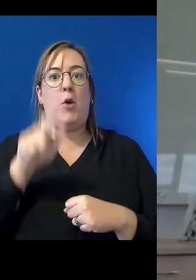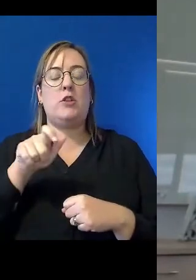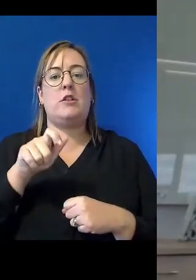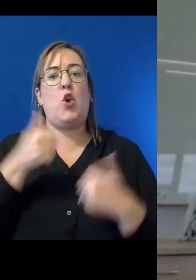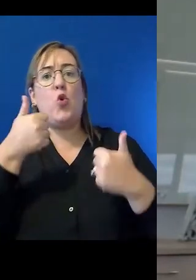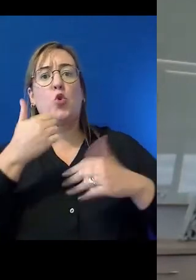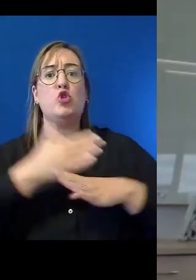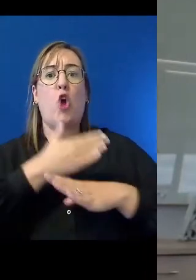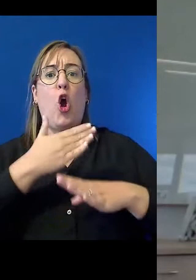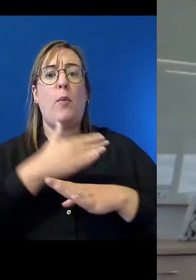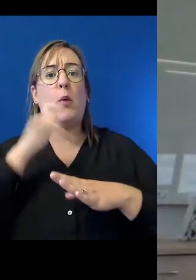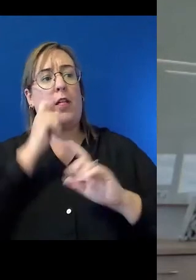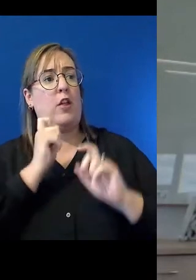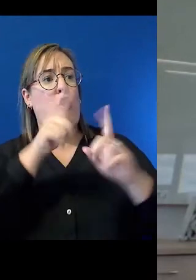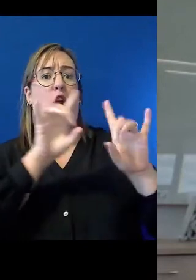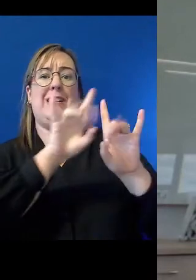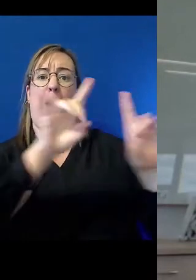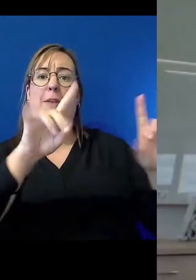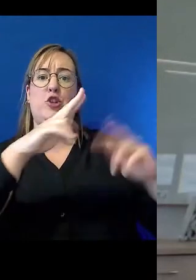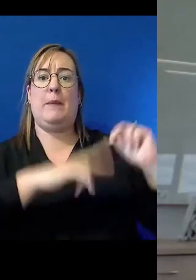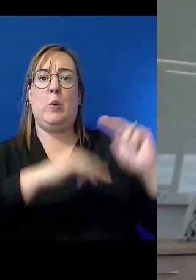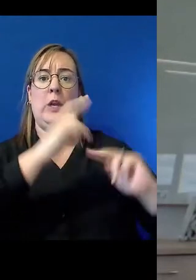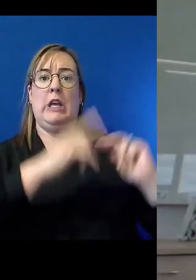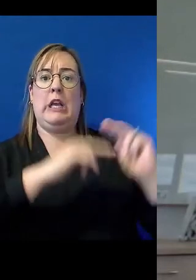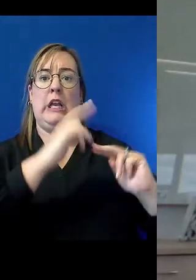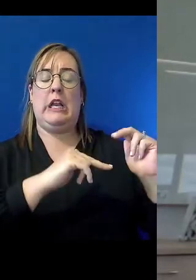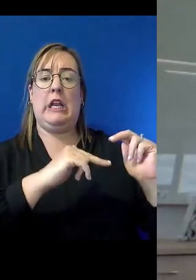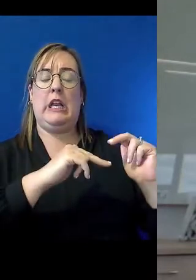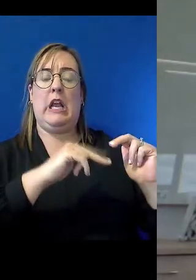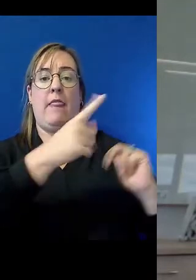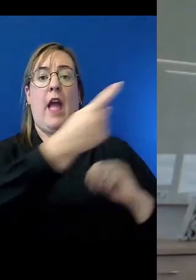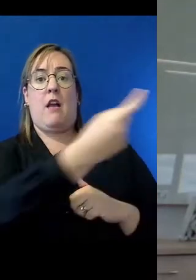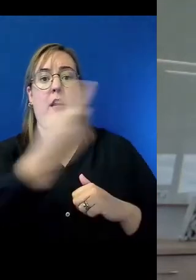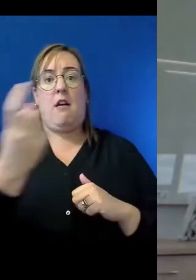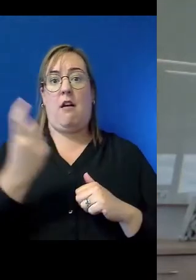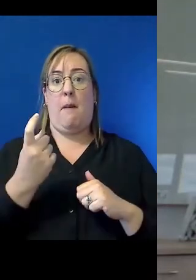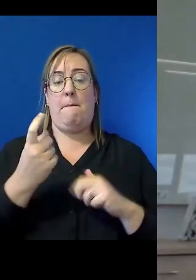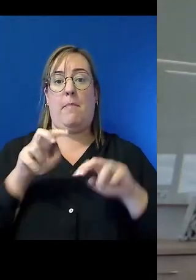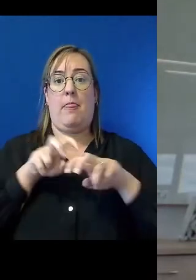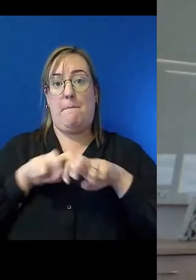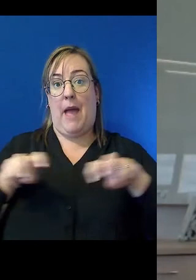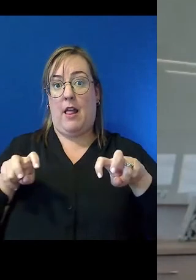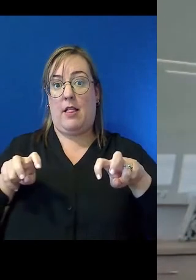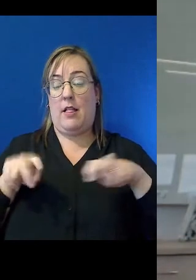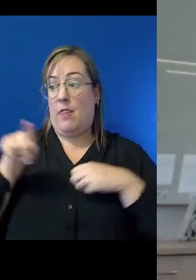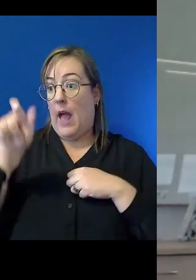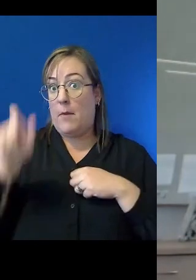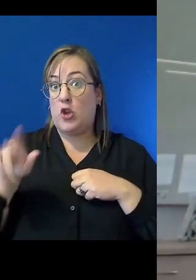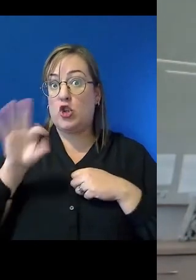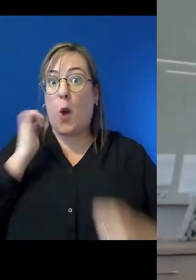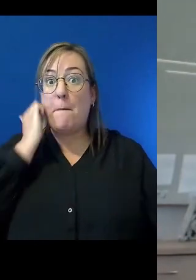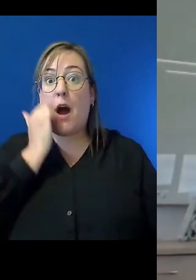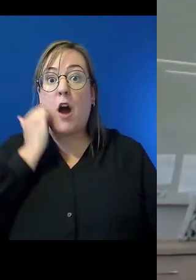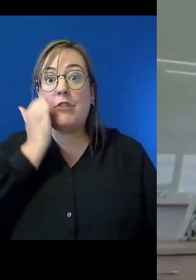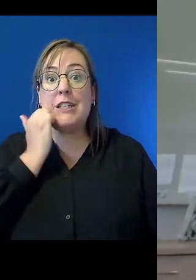a building and then gets referred to the panel. That person is not a Maori person. So what's important